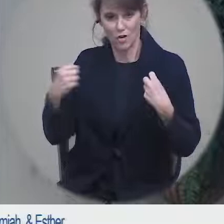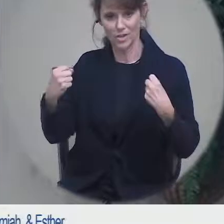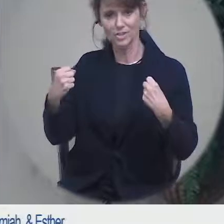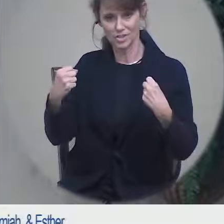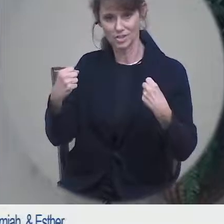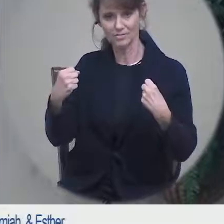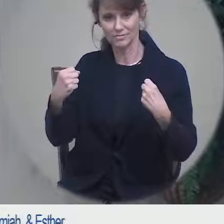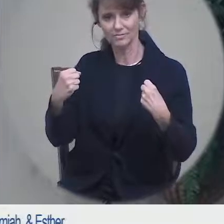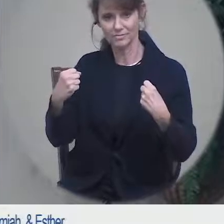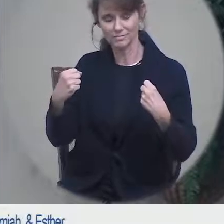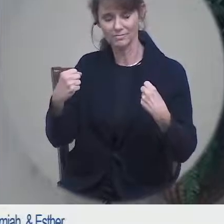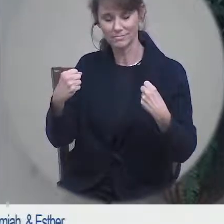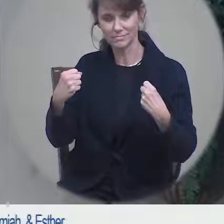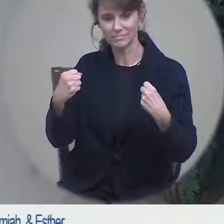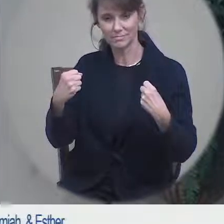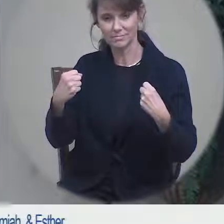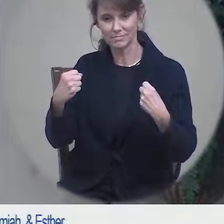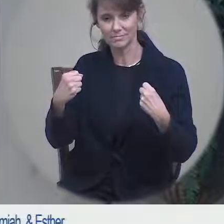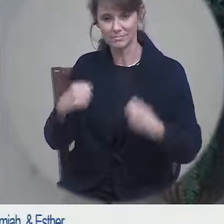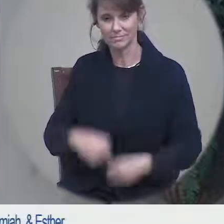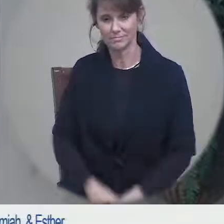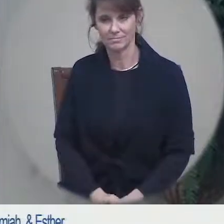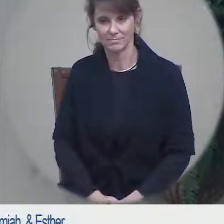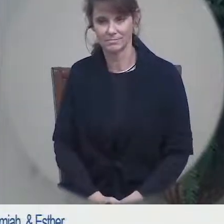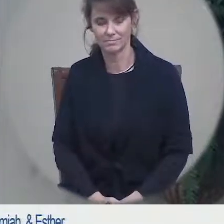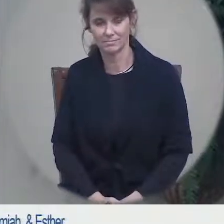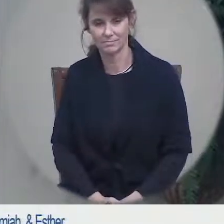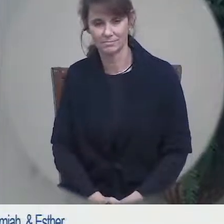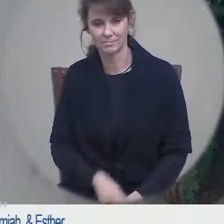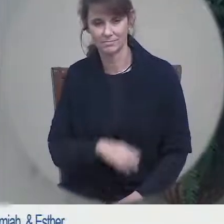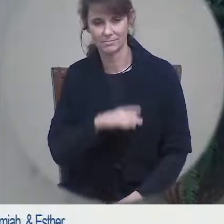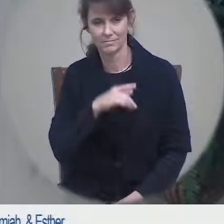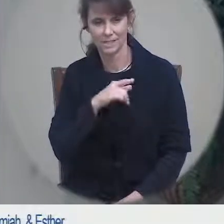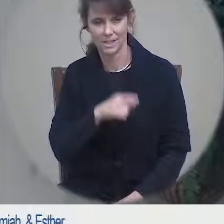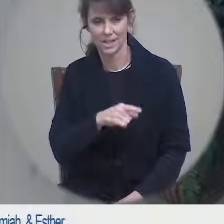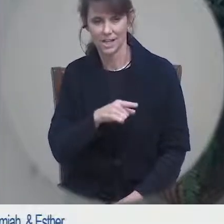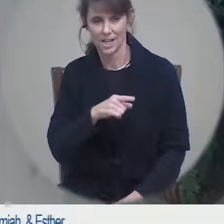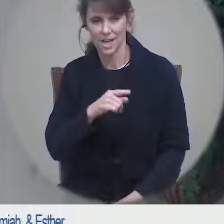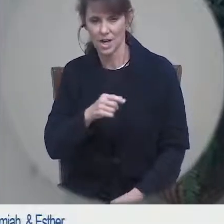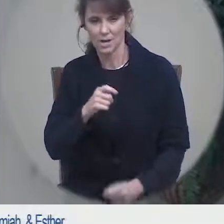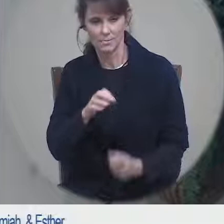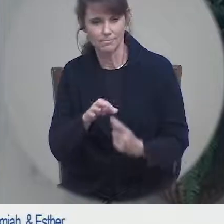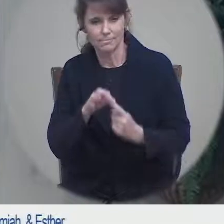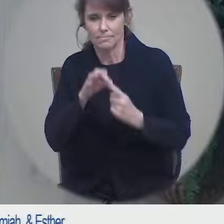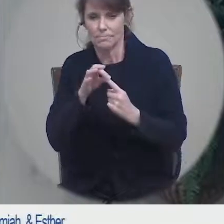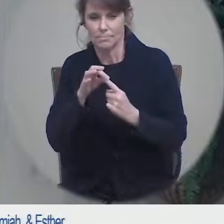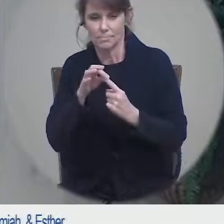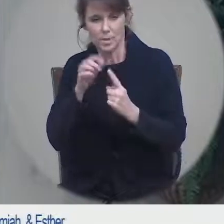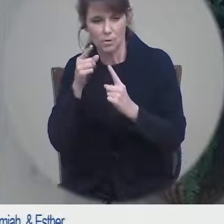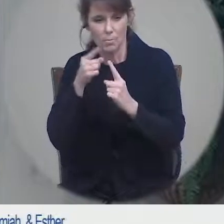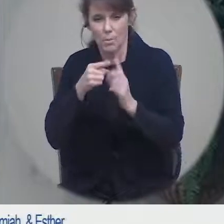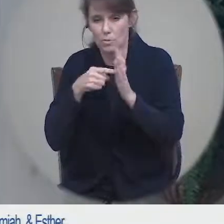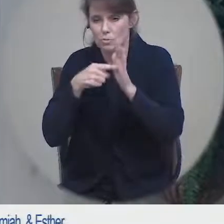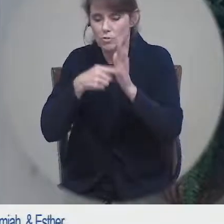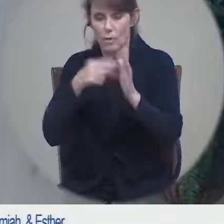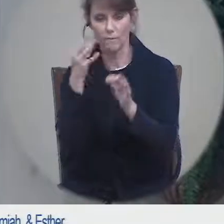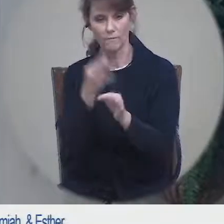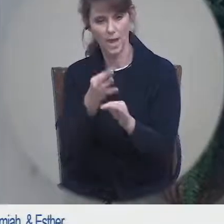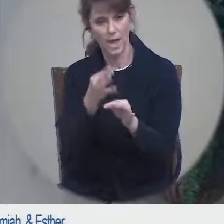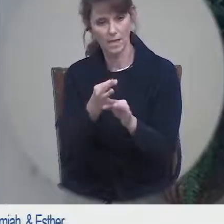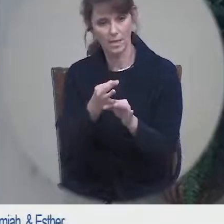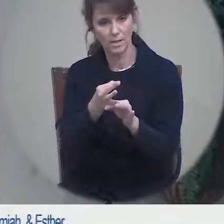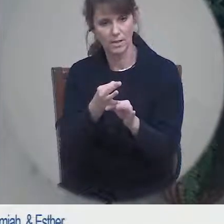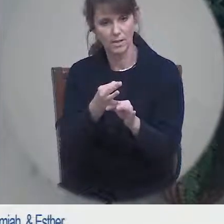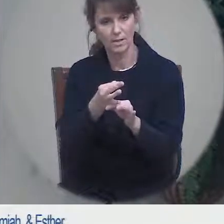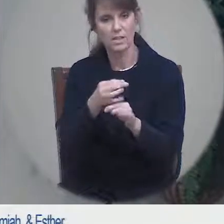chapter 6 being a turning point, I think this is her defining moment of faith. She is going to petition the